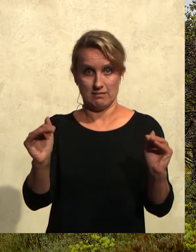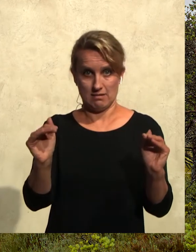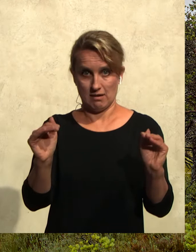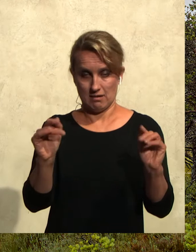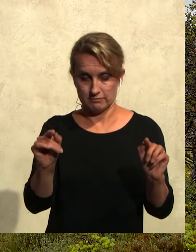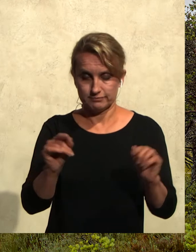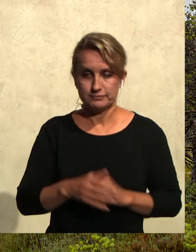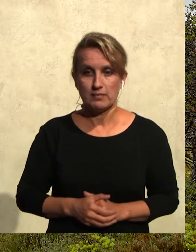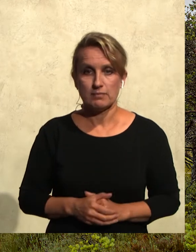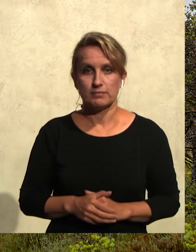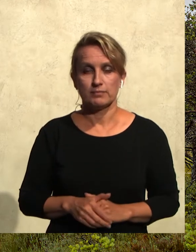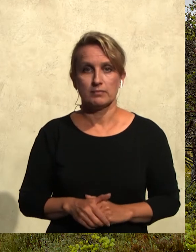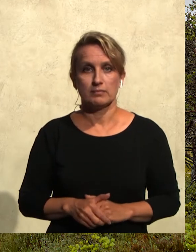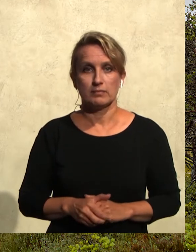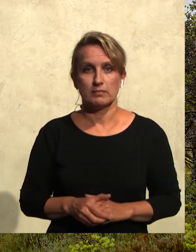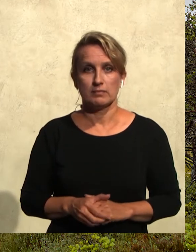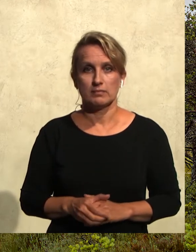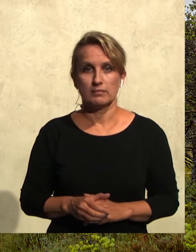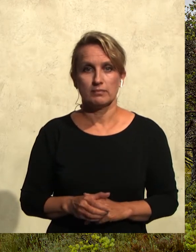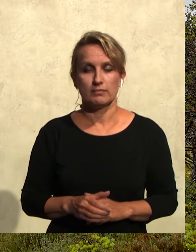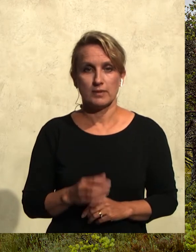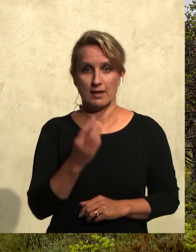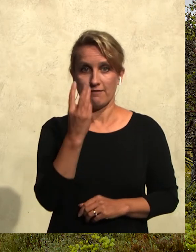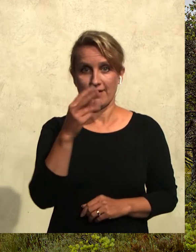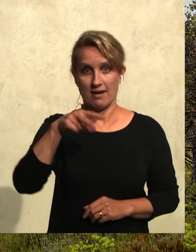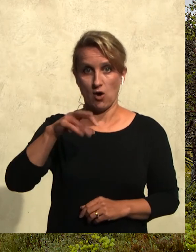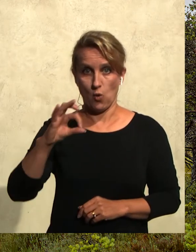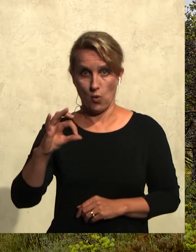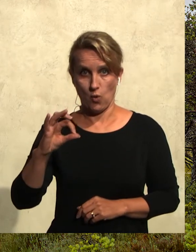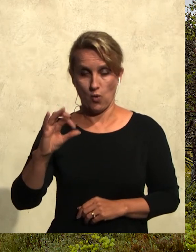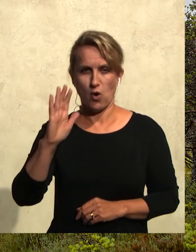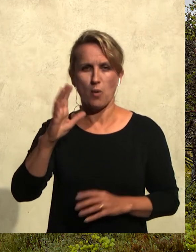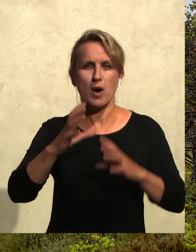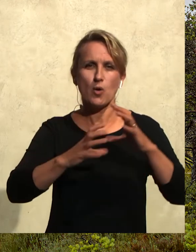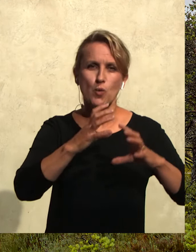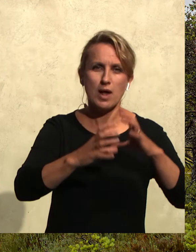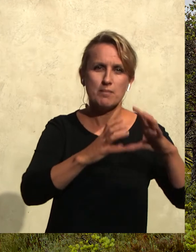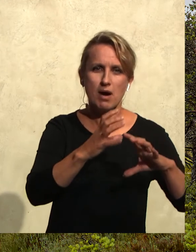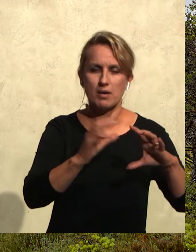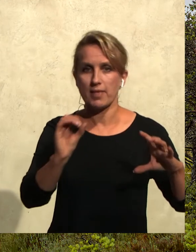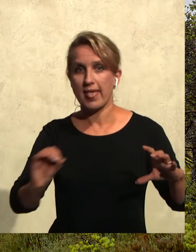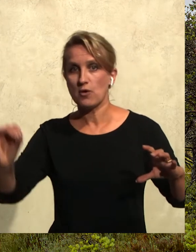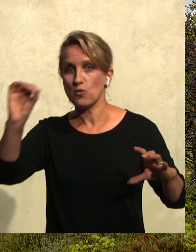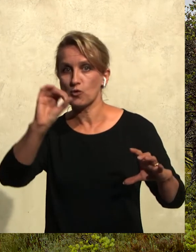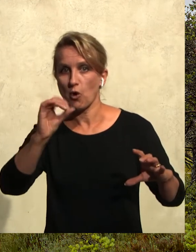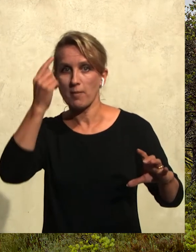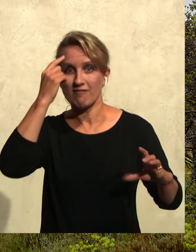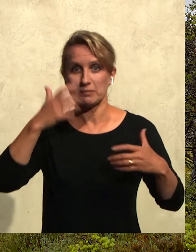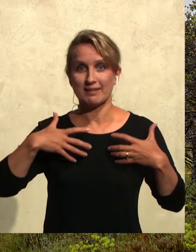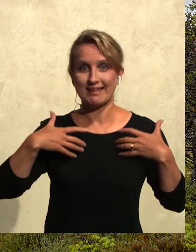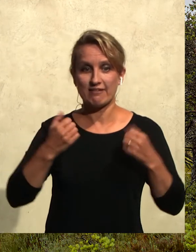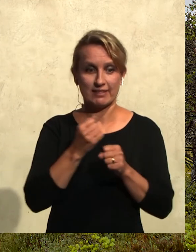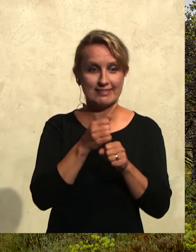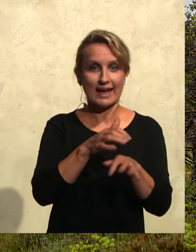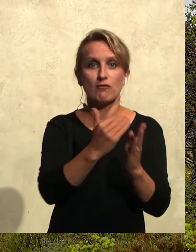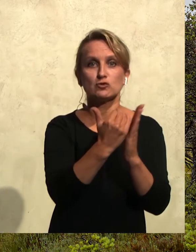WHO has its global and also a European mental health action plan. The global one has been extended